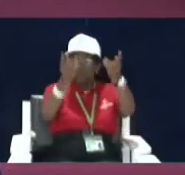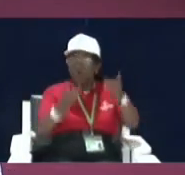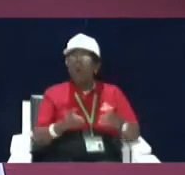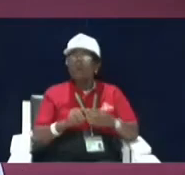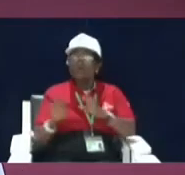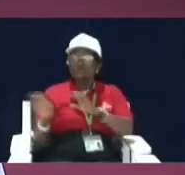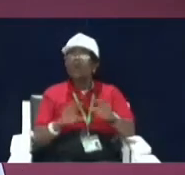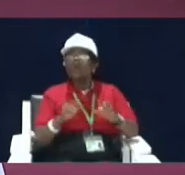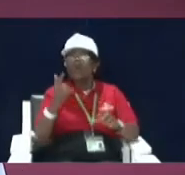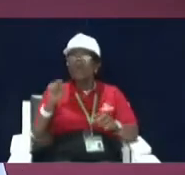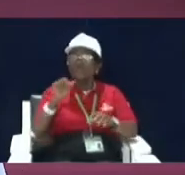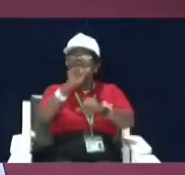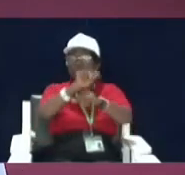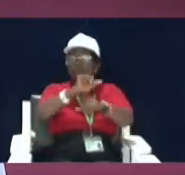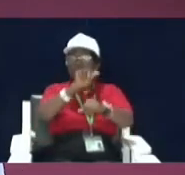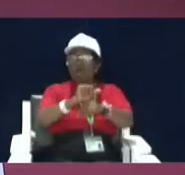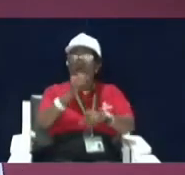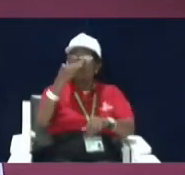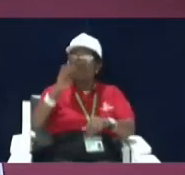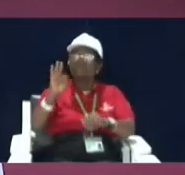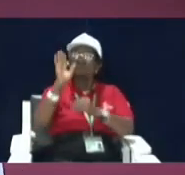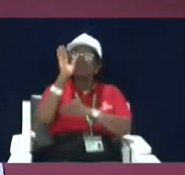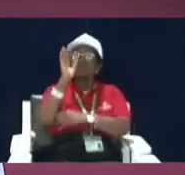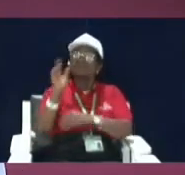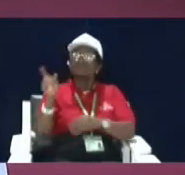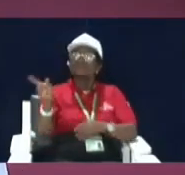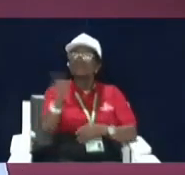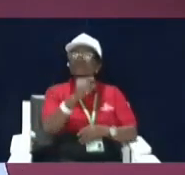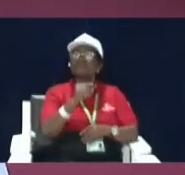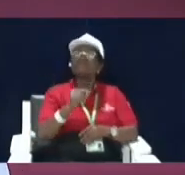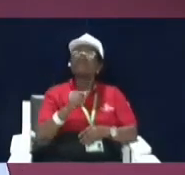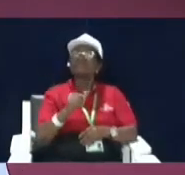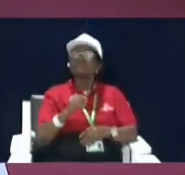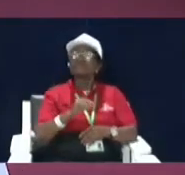him. You say, are you the only one in the church?